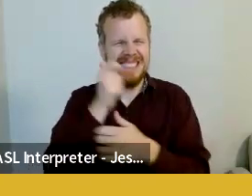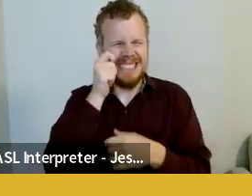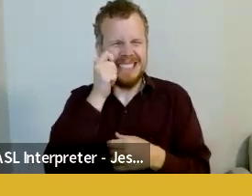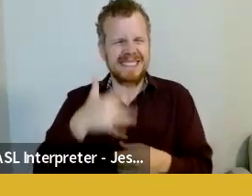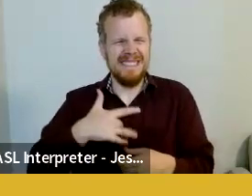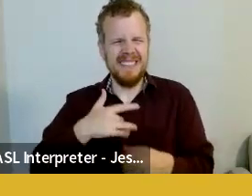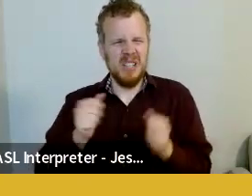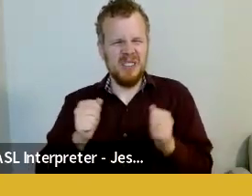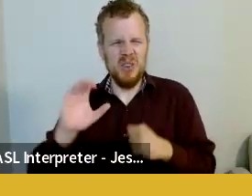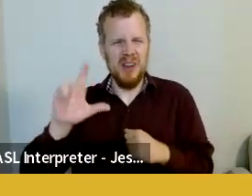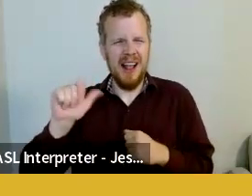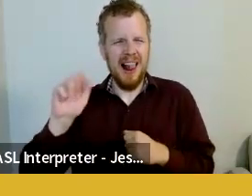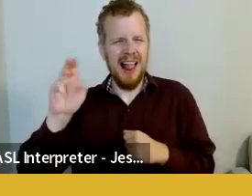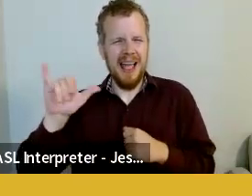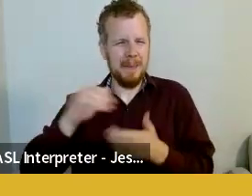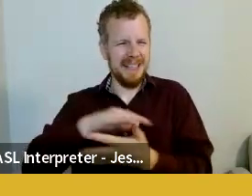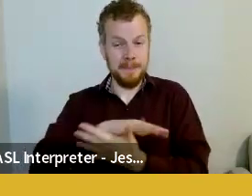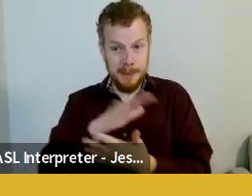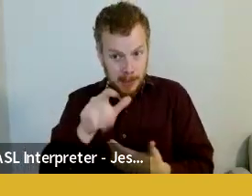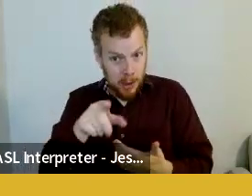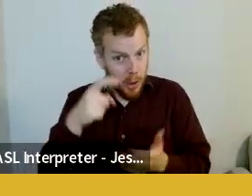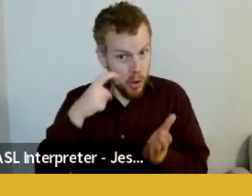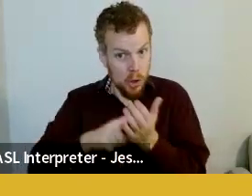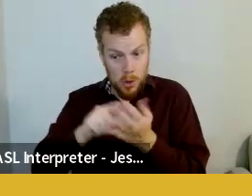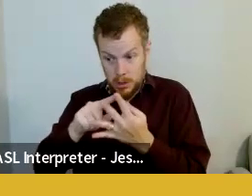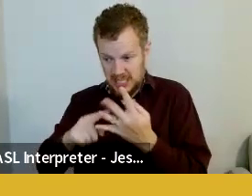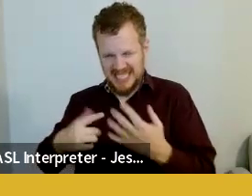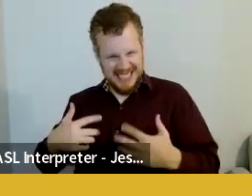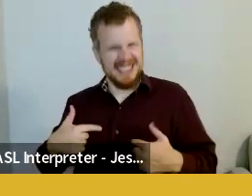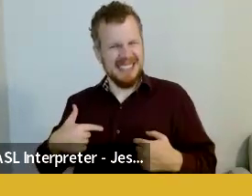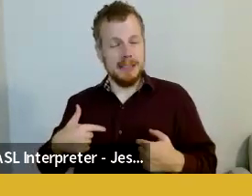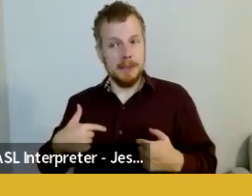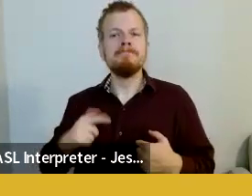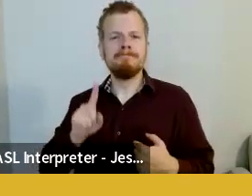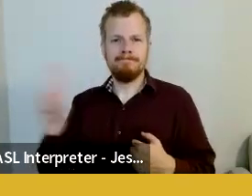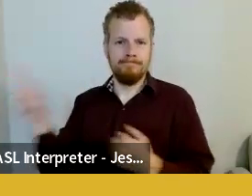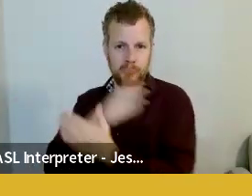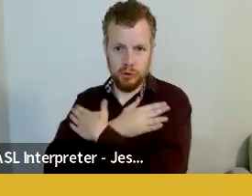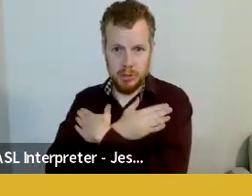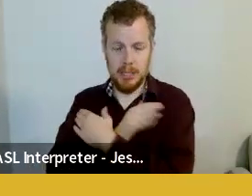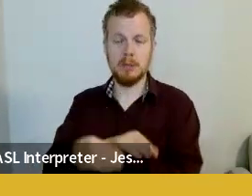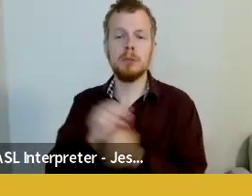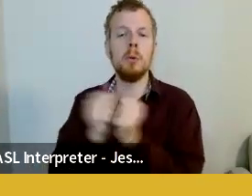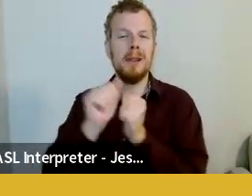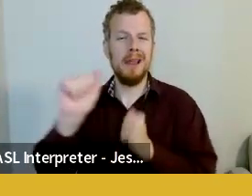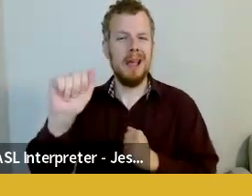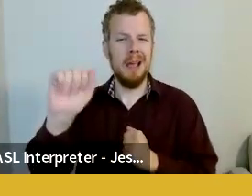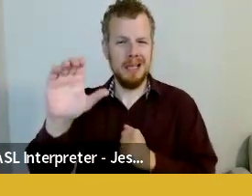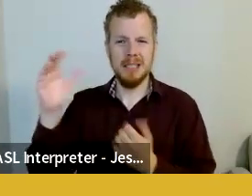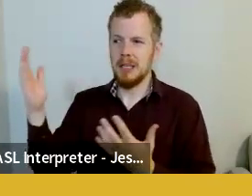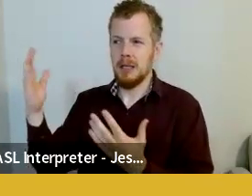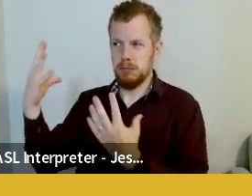symptoms, you'll stop what you're doing, rest in a cool, air-conditioned space, loosen up any